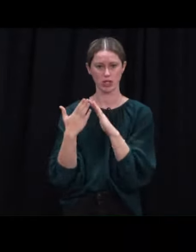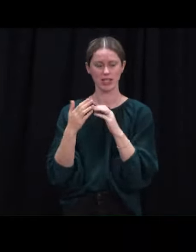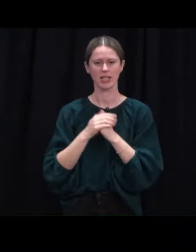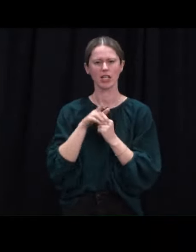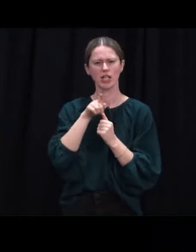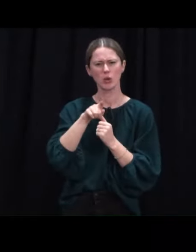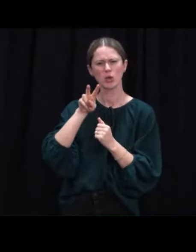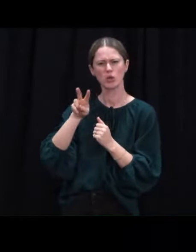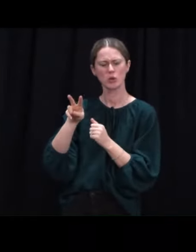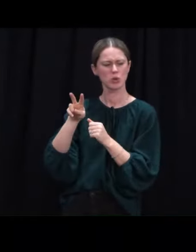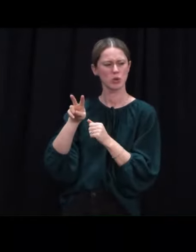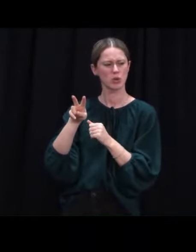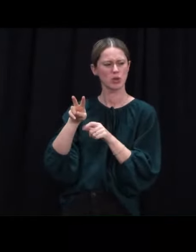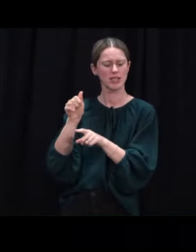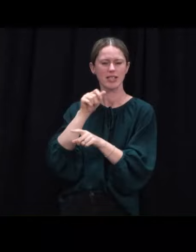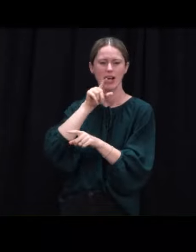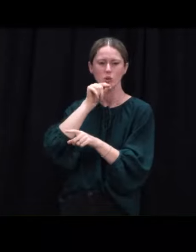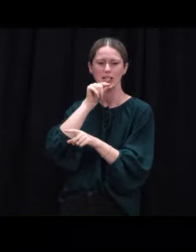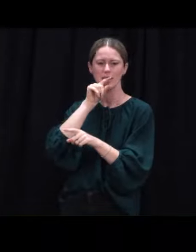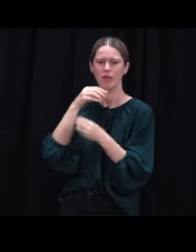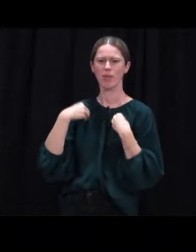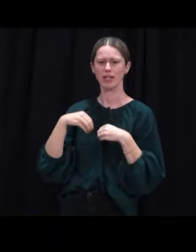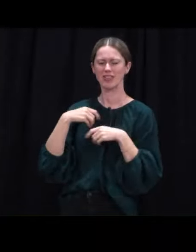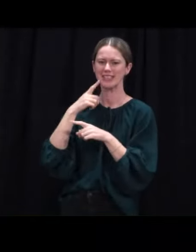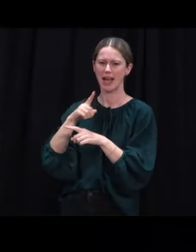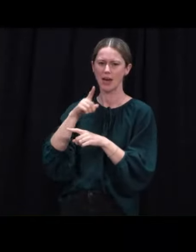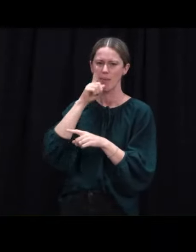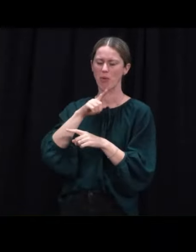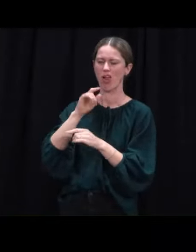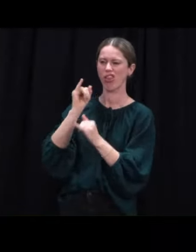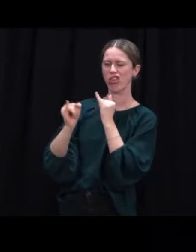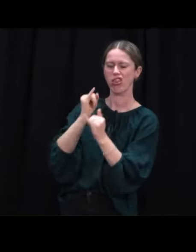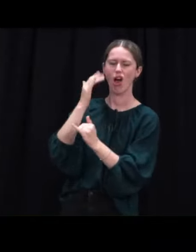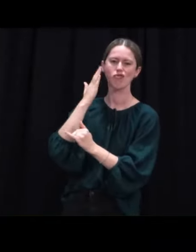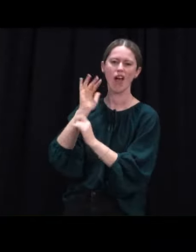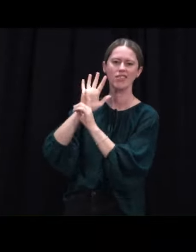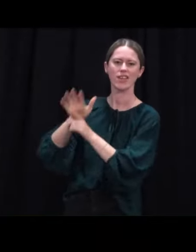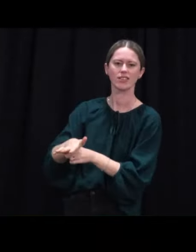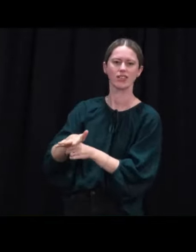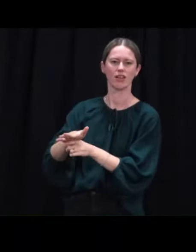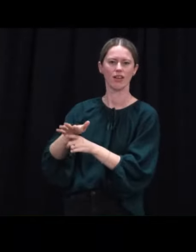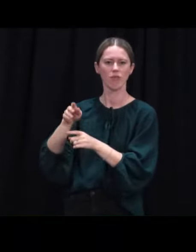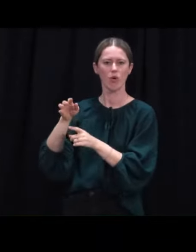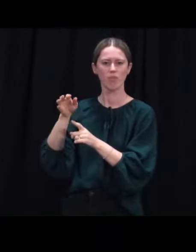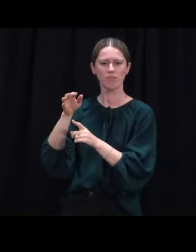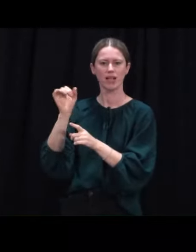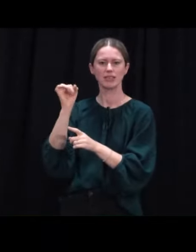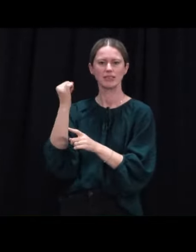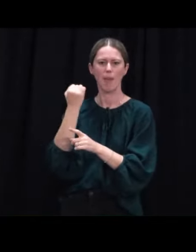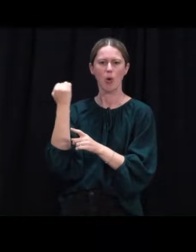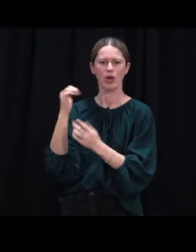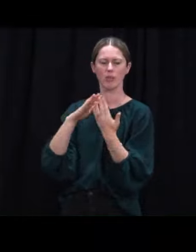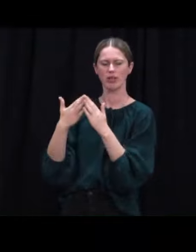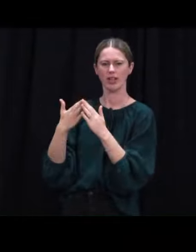from the Ministry yesterday identify that there are some racist remarks and comments being directed at the people in our Samoan